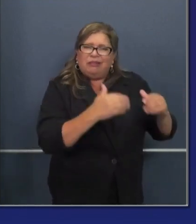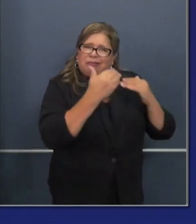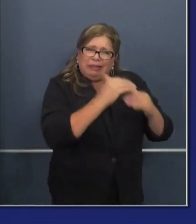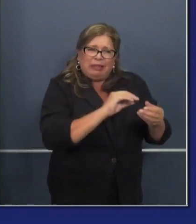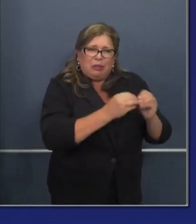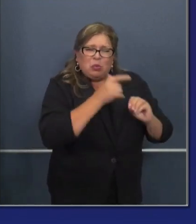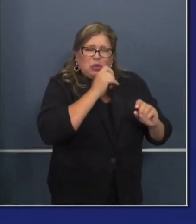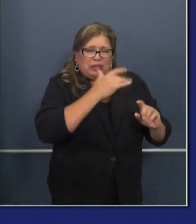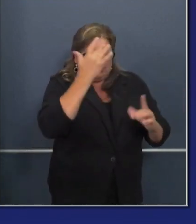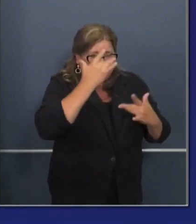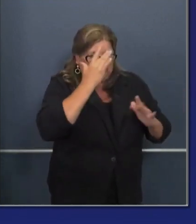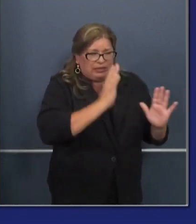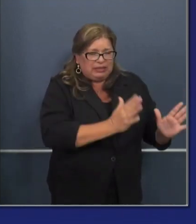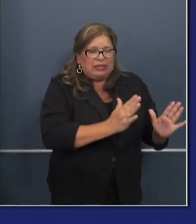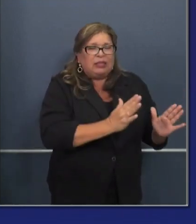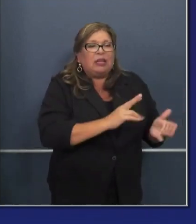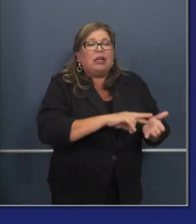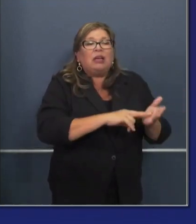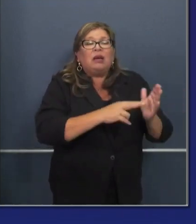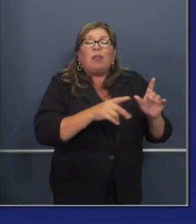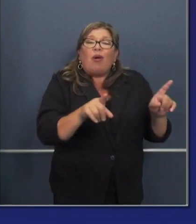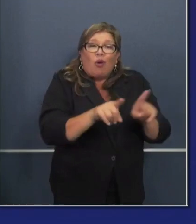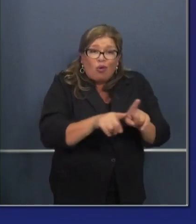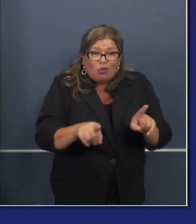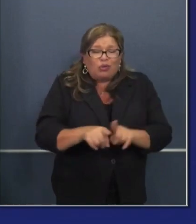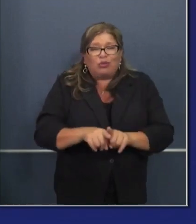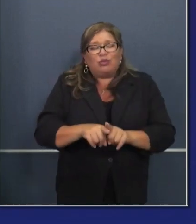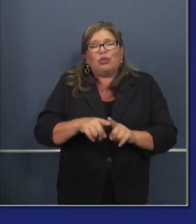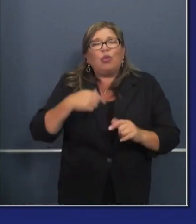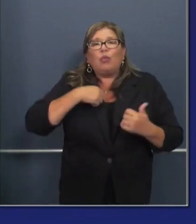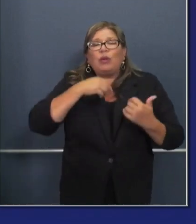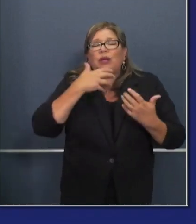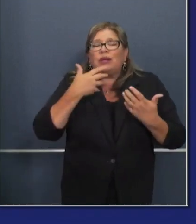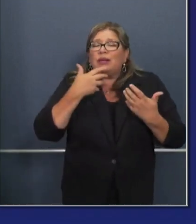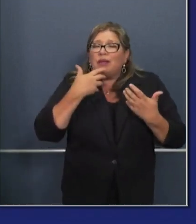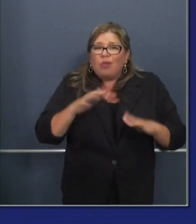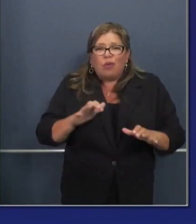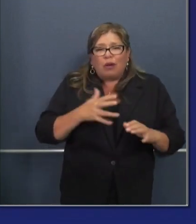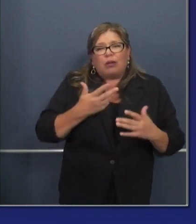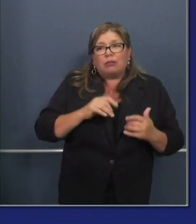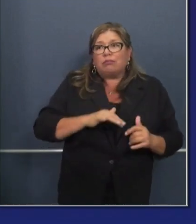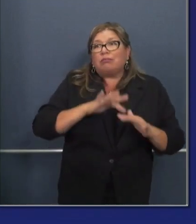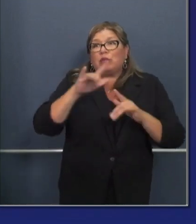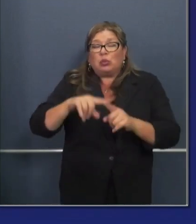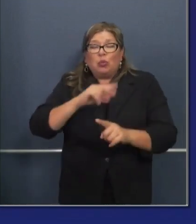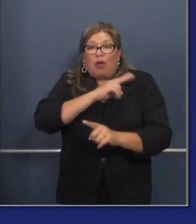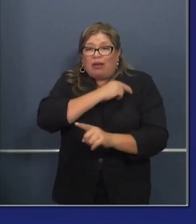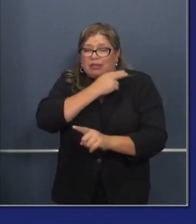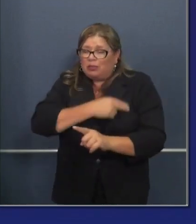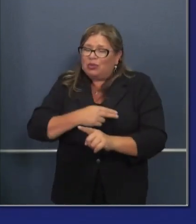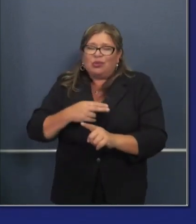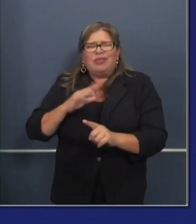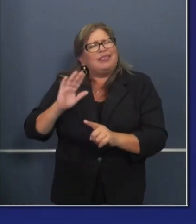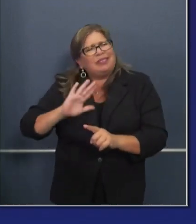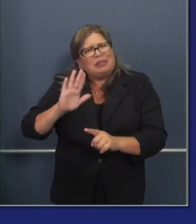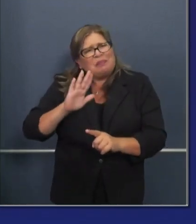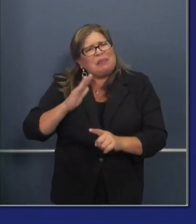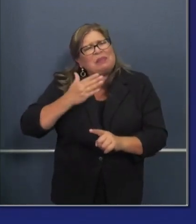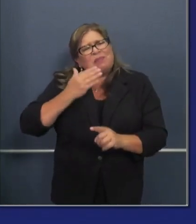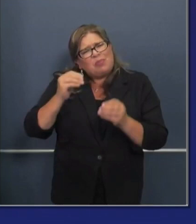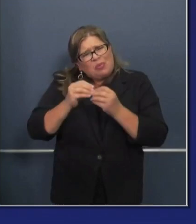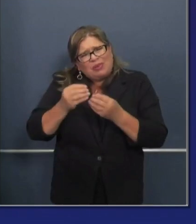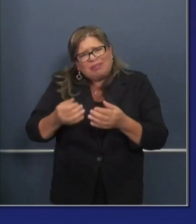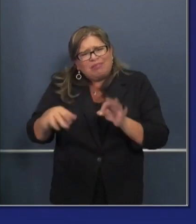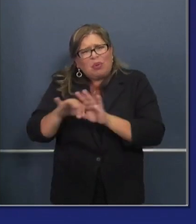not capacity we want to use to treat COVID-19 patients. We would much rather people practice physical